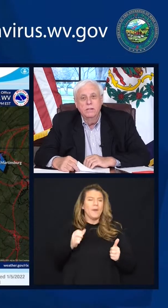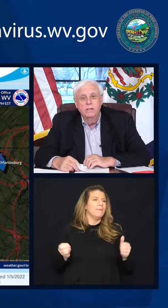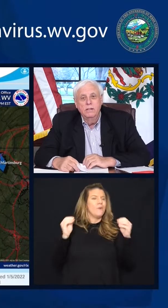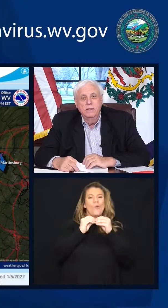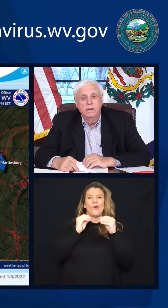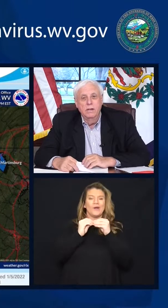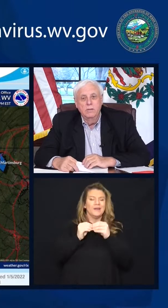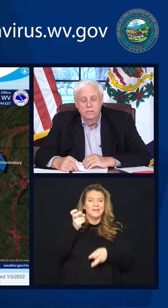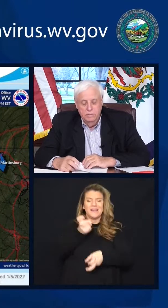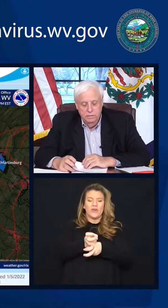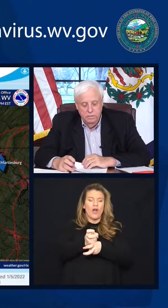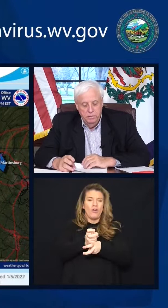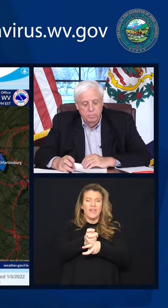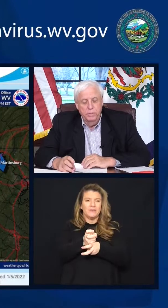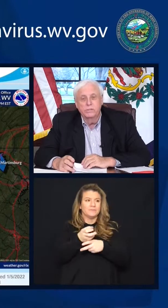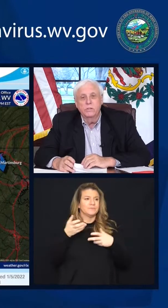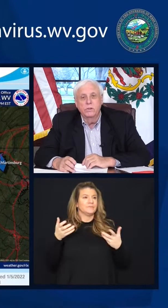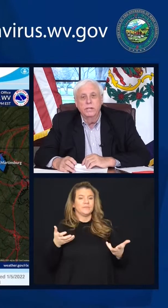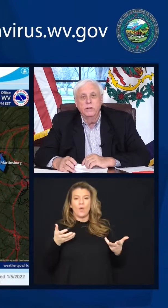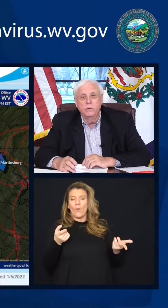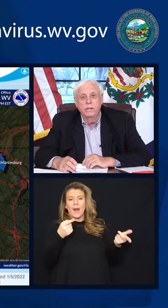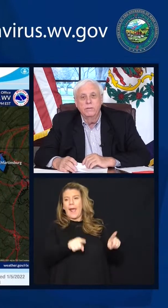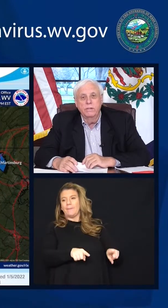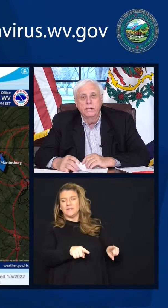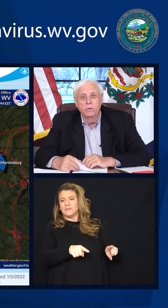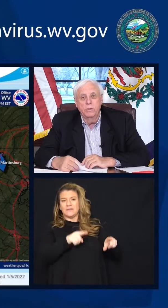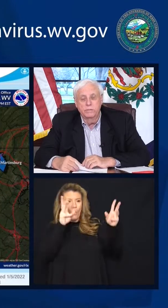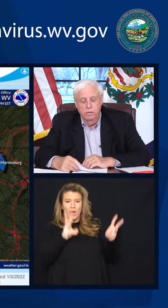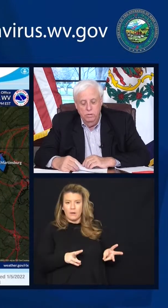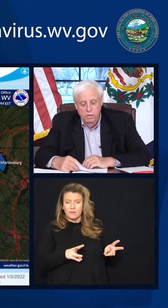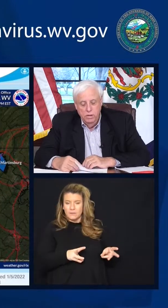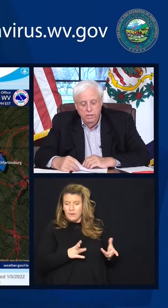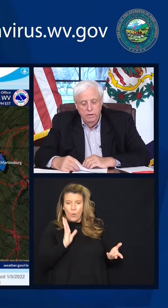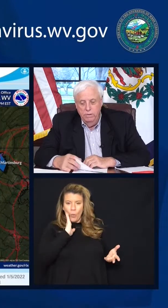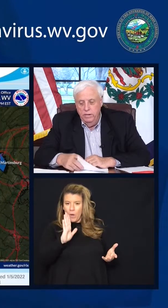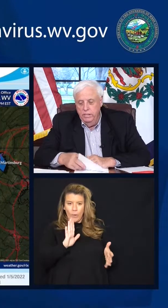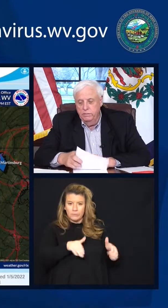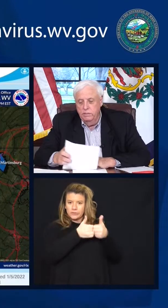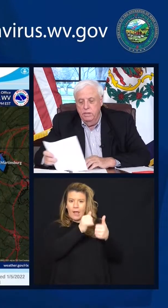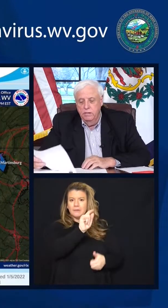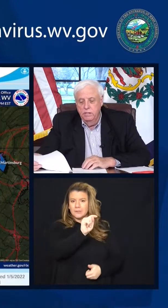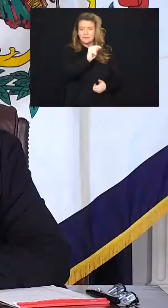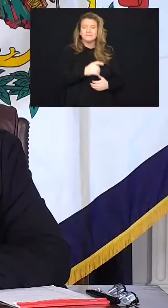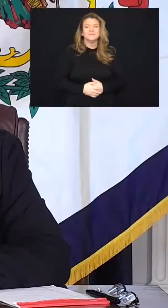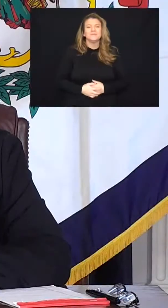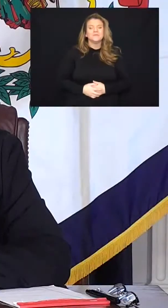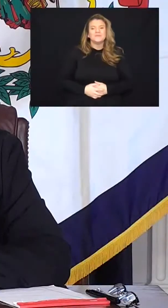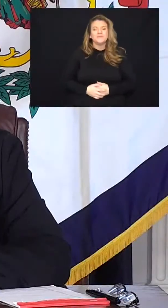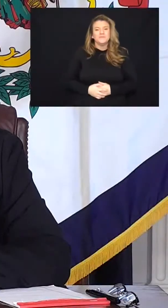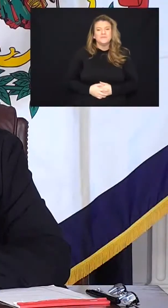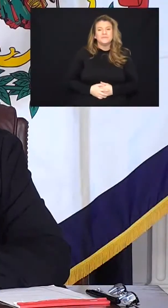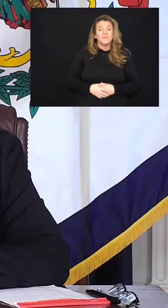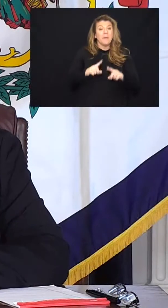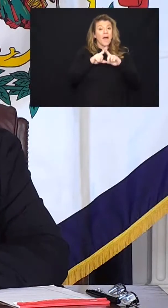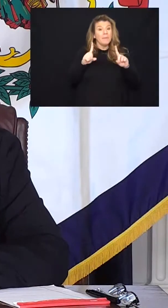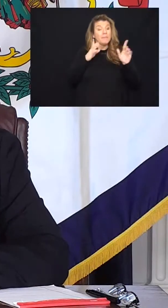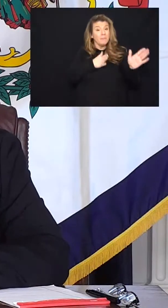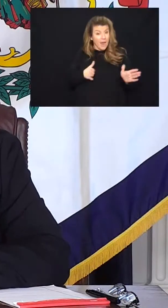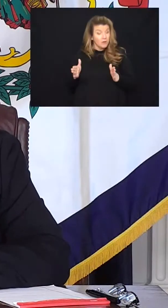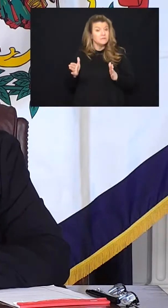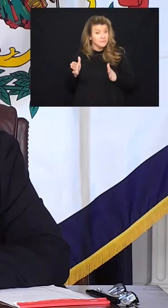a blip on the screen that we'll have to deal with. So nevertheless, be